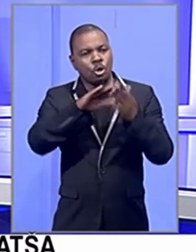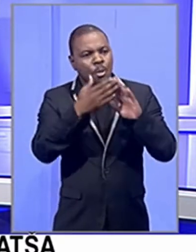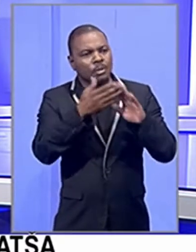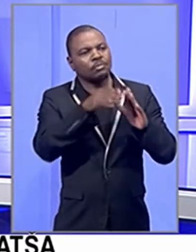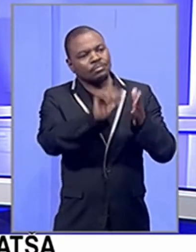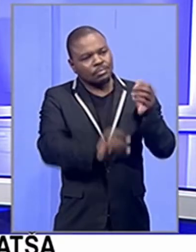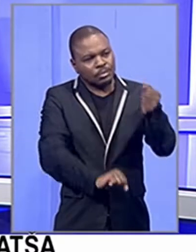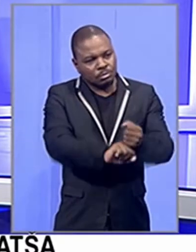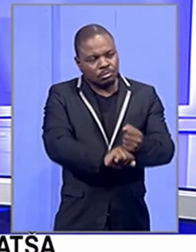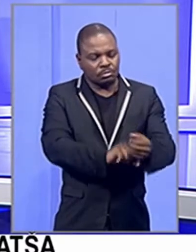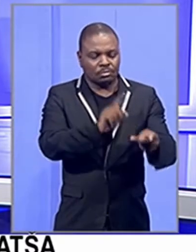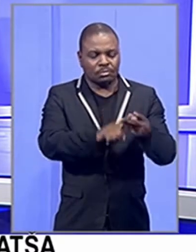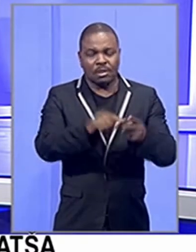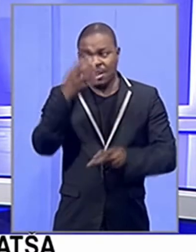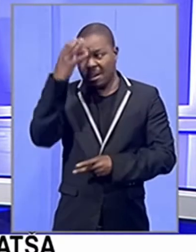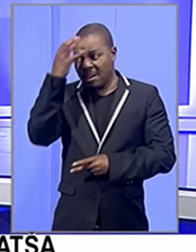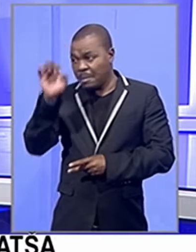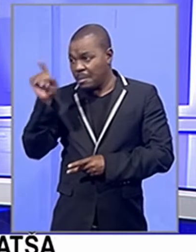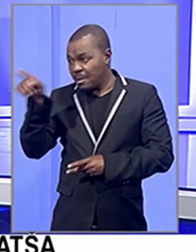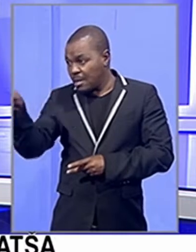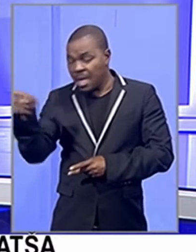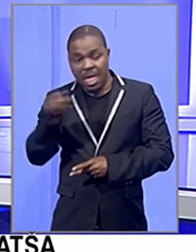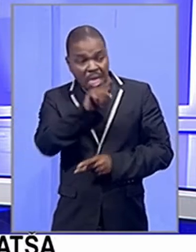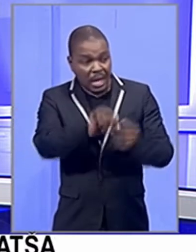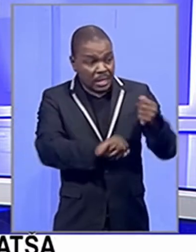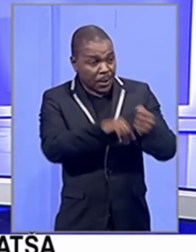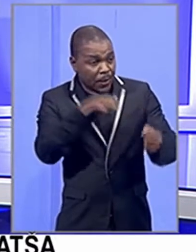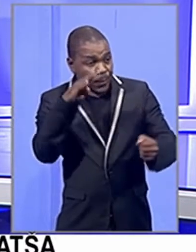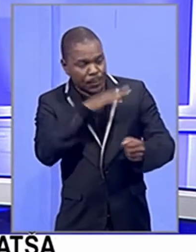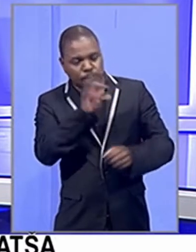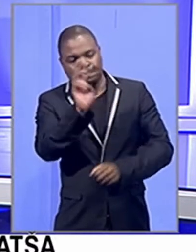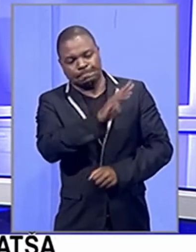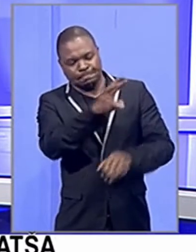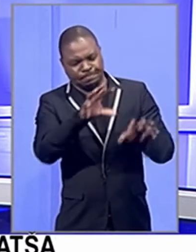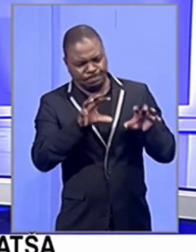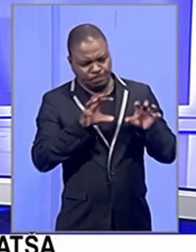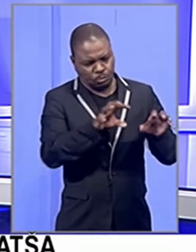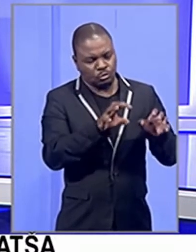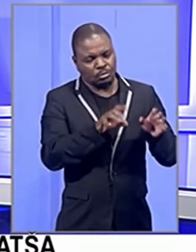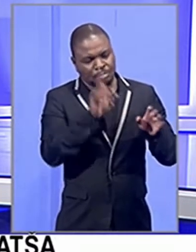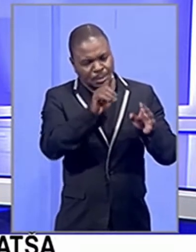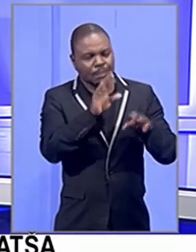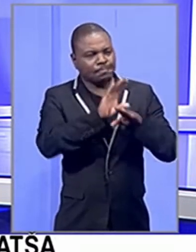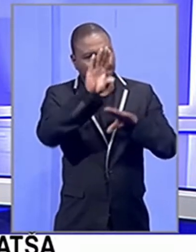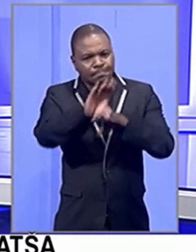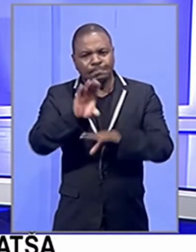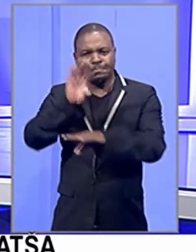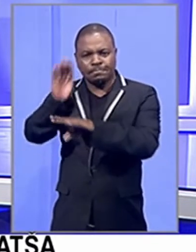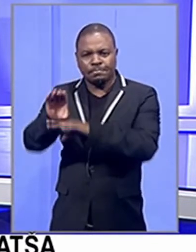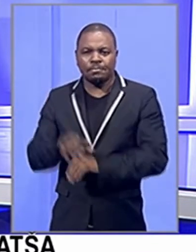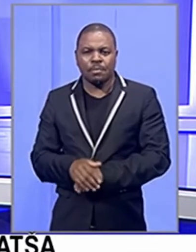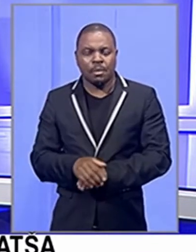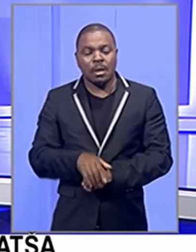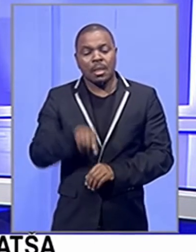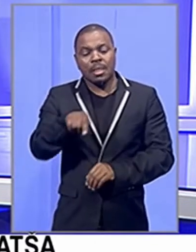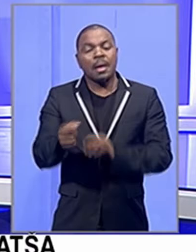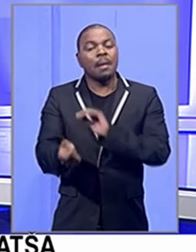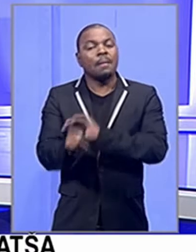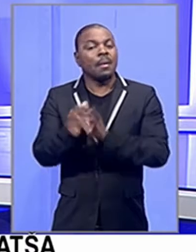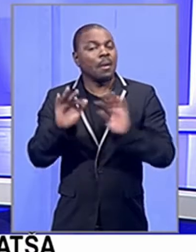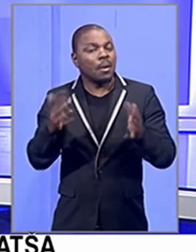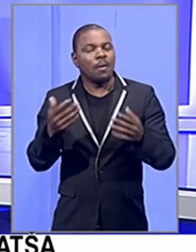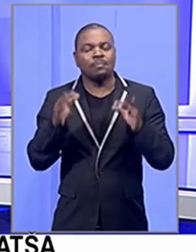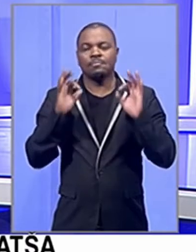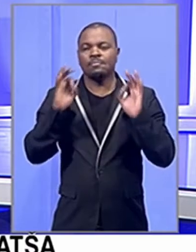gore mmušo o tiiše letsogo go netefatša gore dipeeletšo di a phethagatšwa. Seo se tšweletše nakong ya go